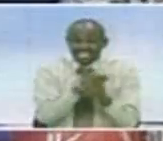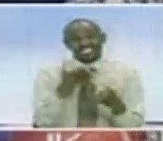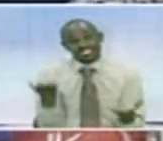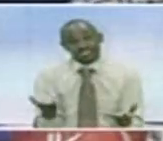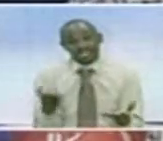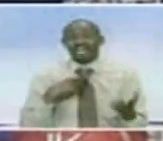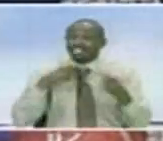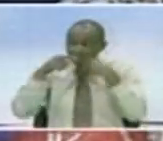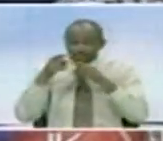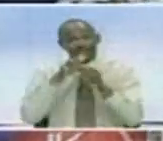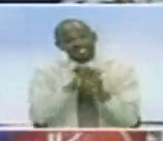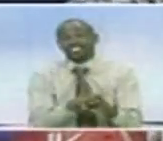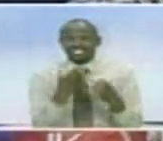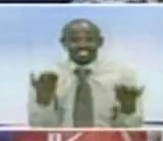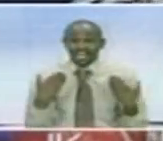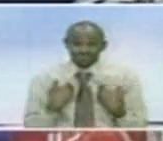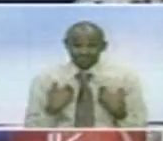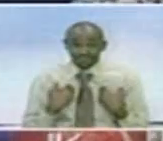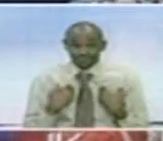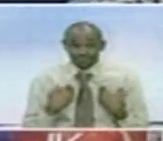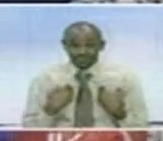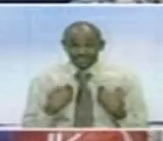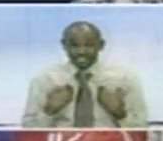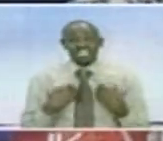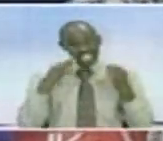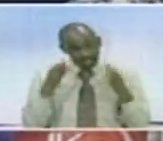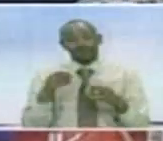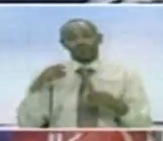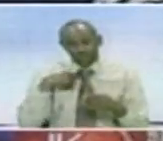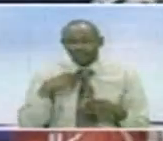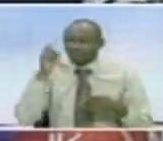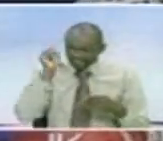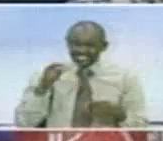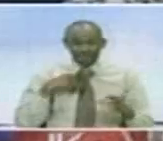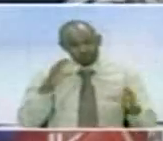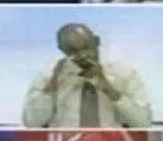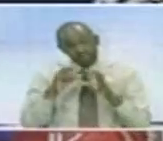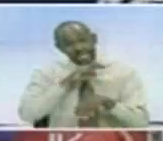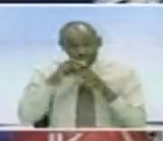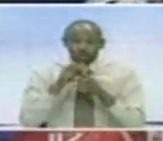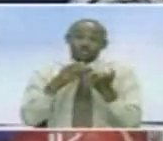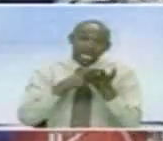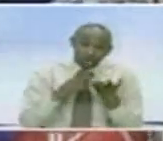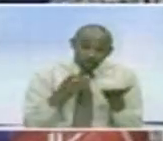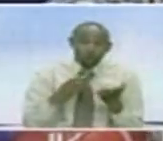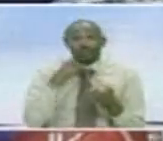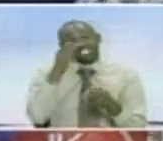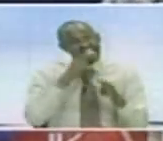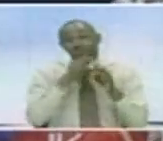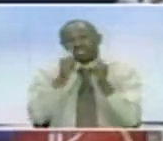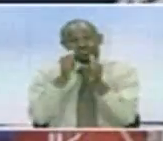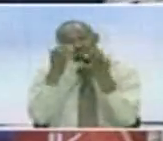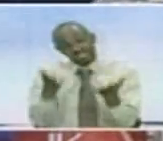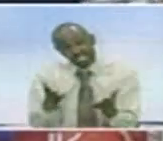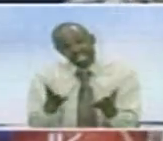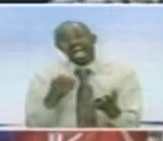even in development. So until we have this conversation, call it national dialogue, call it whatever you will,